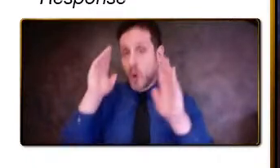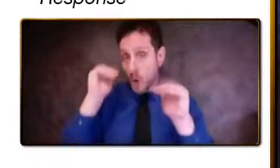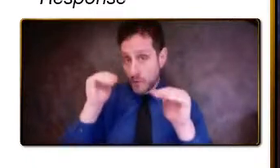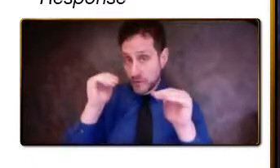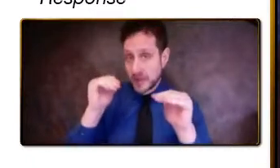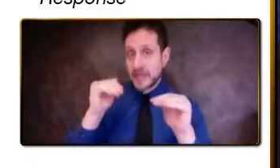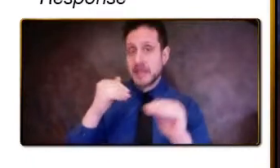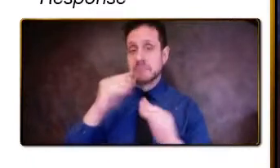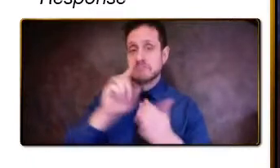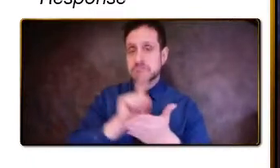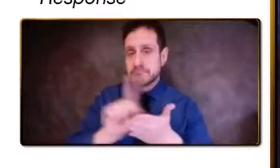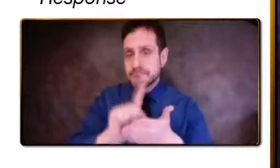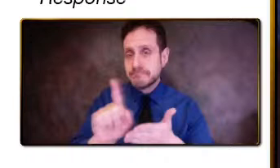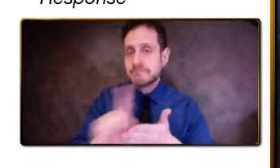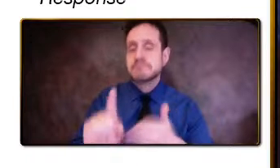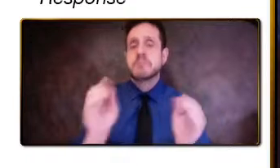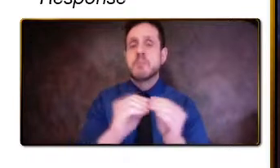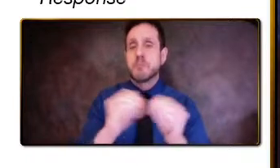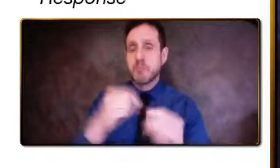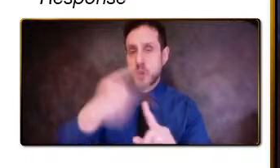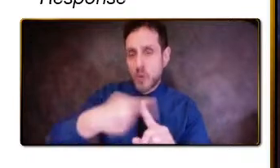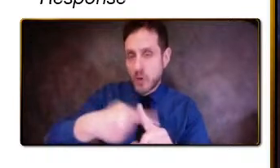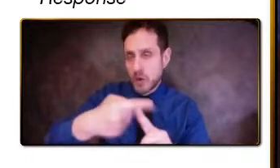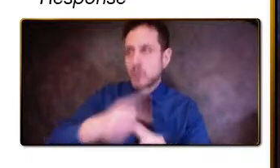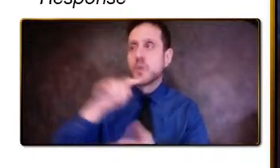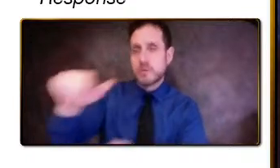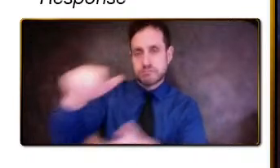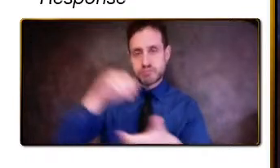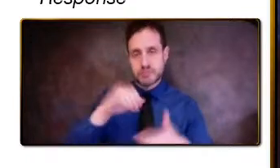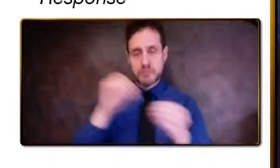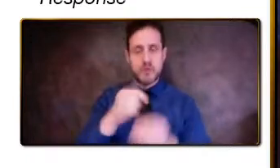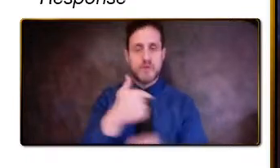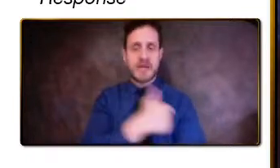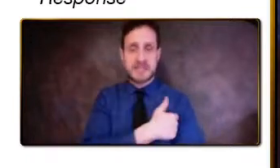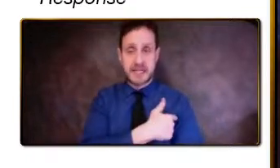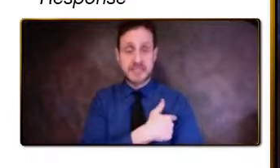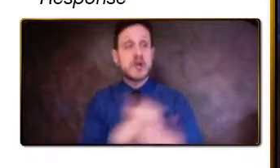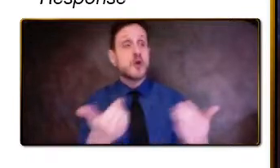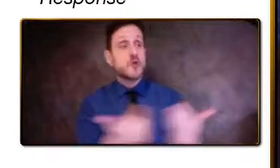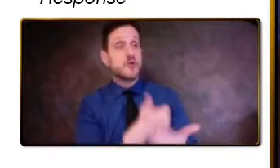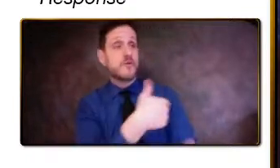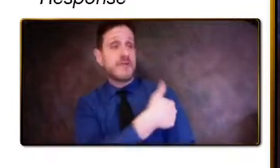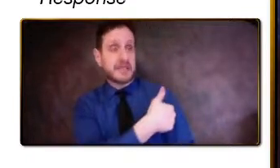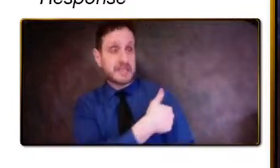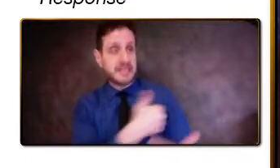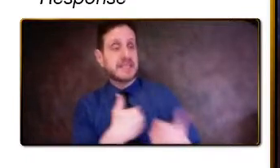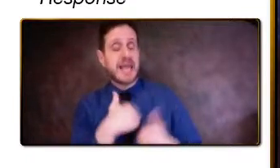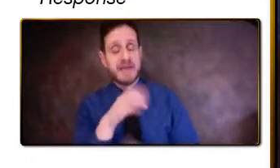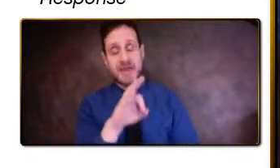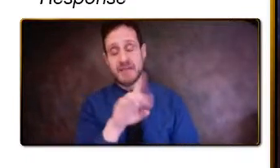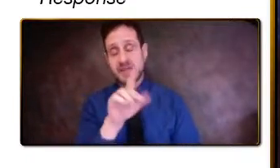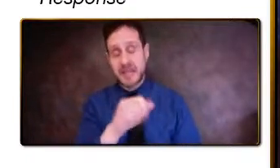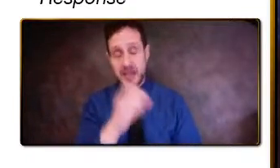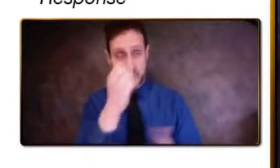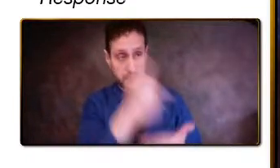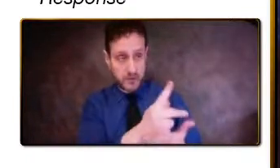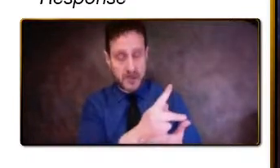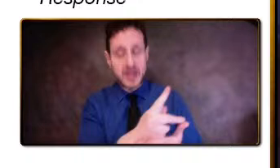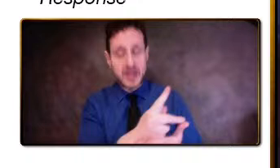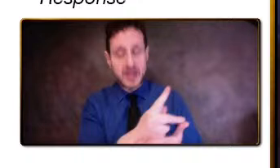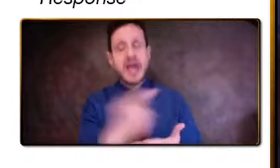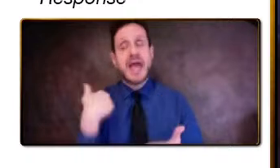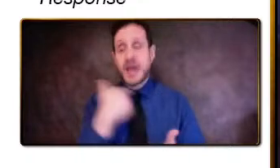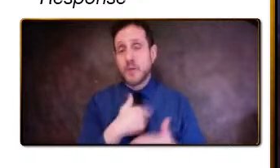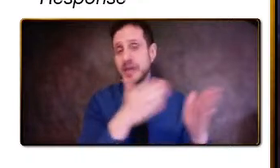with new vaccines potentially receiving approval from the FDA, and with an organized whole of government effort by the